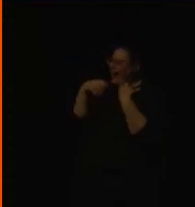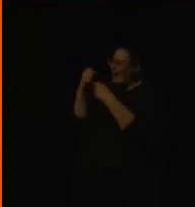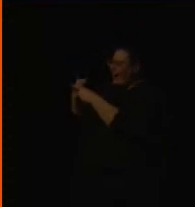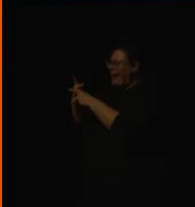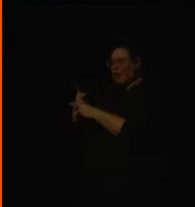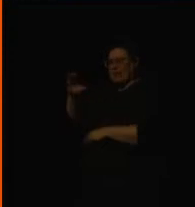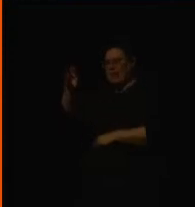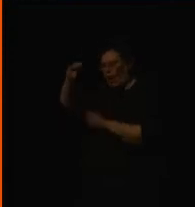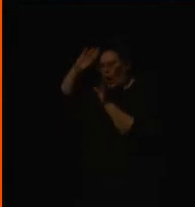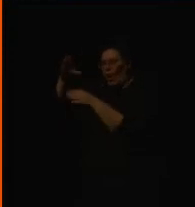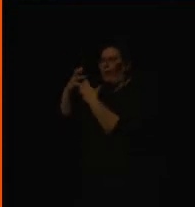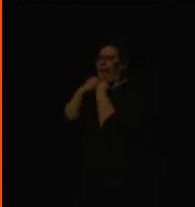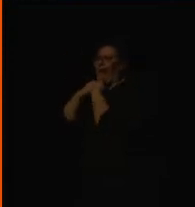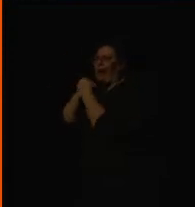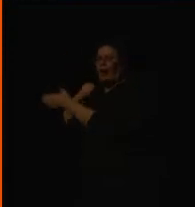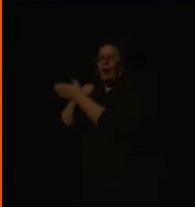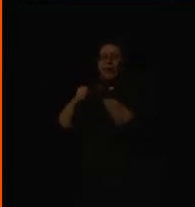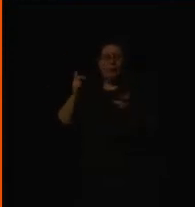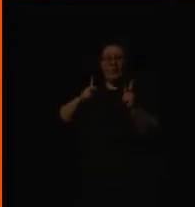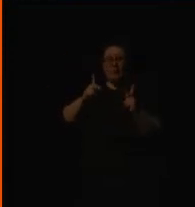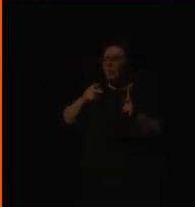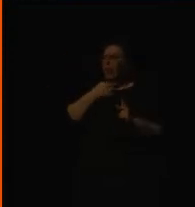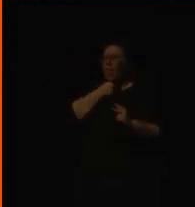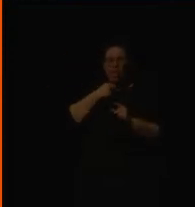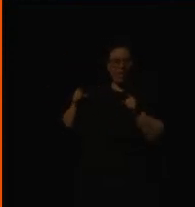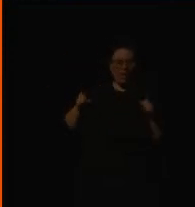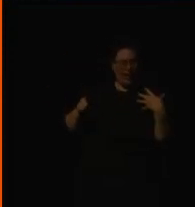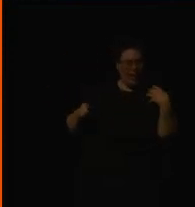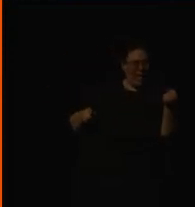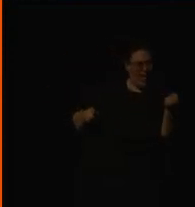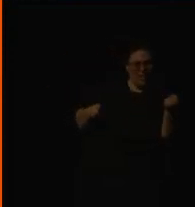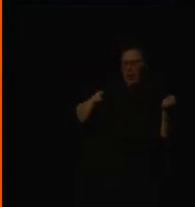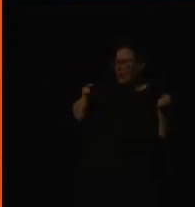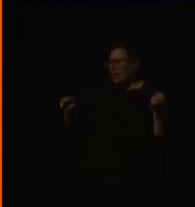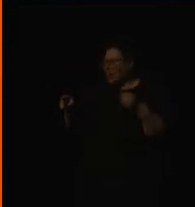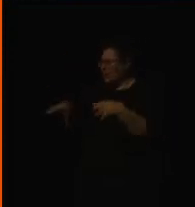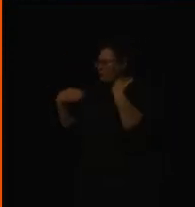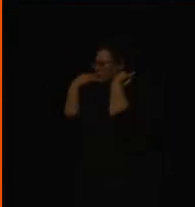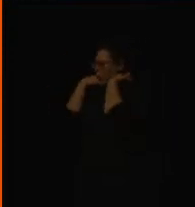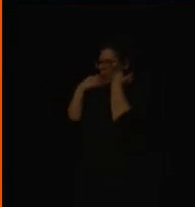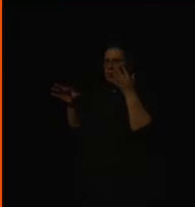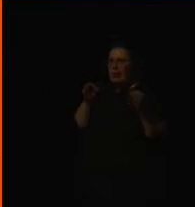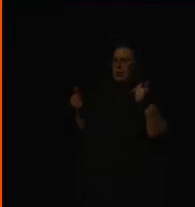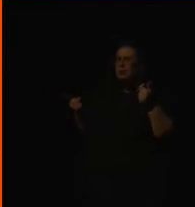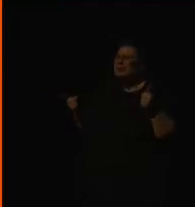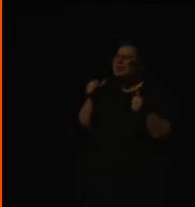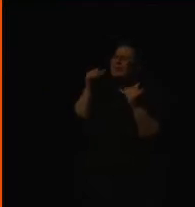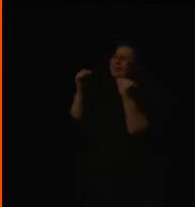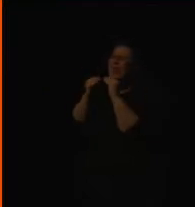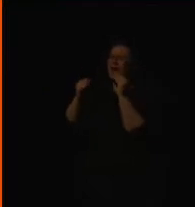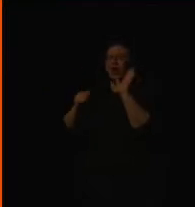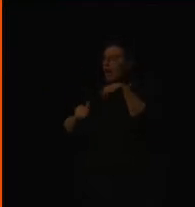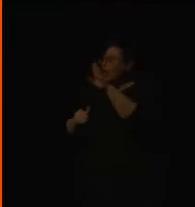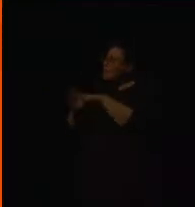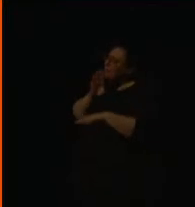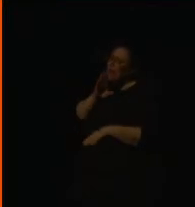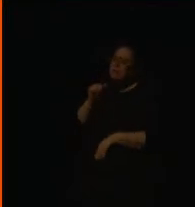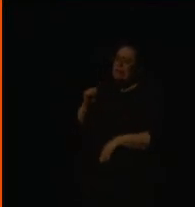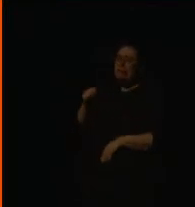People should not have to choose between being healthy or being broke. It's frustrating as hell. It really